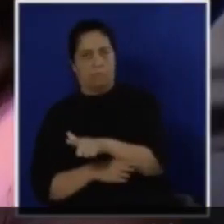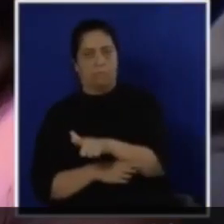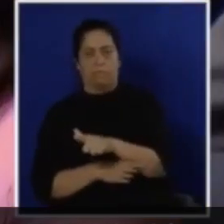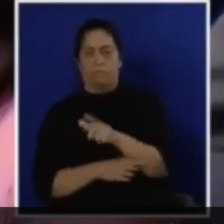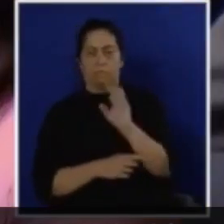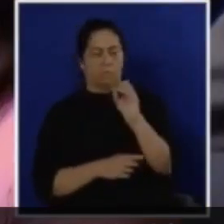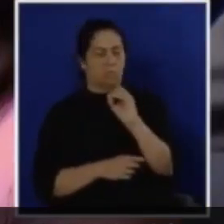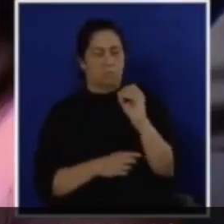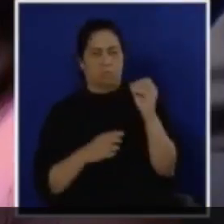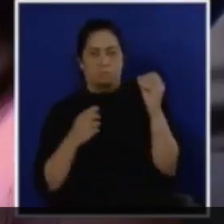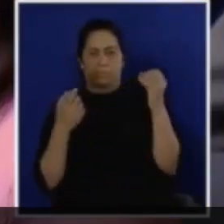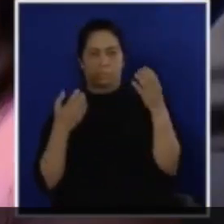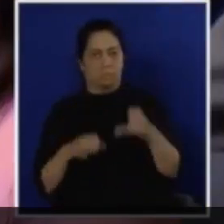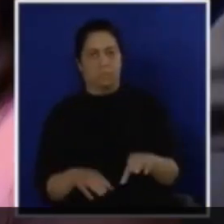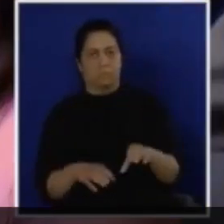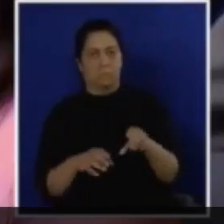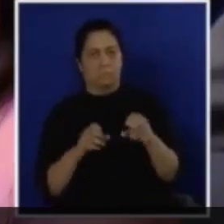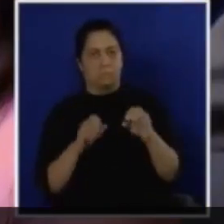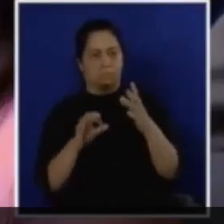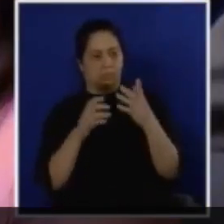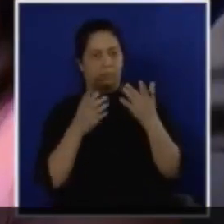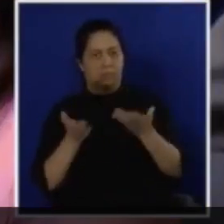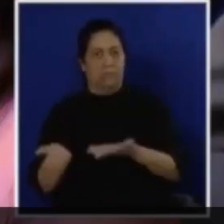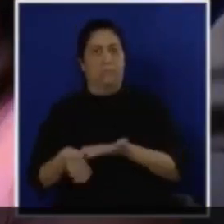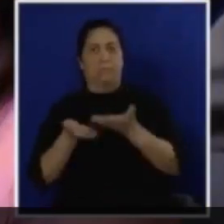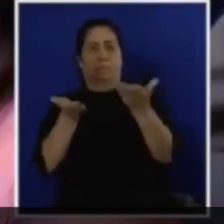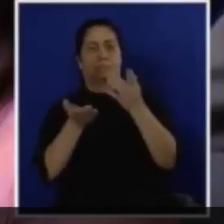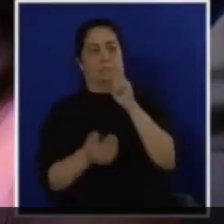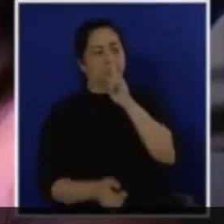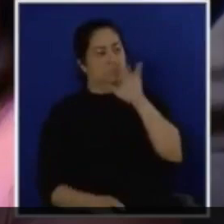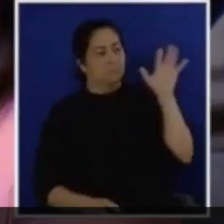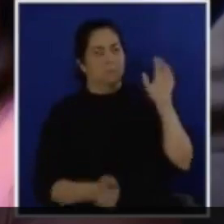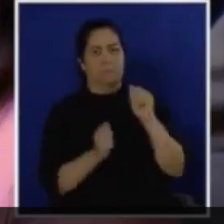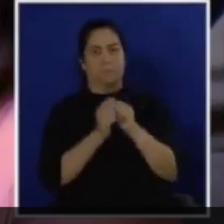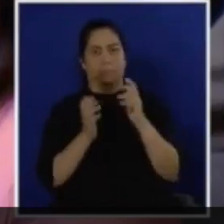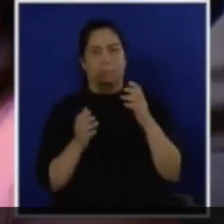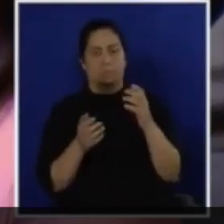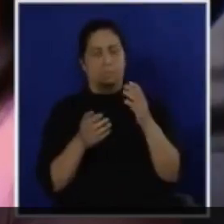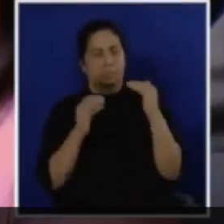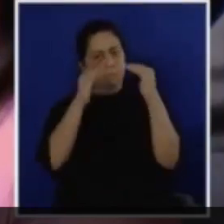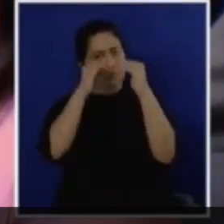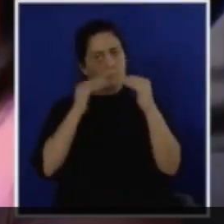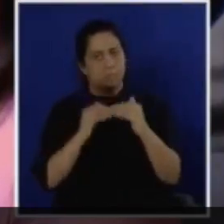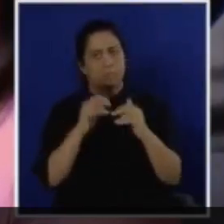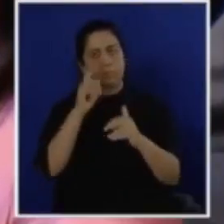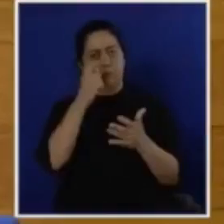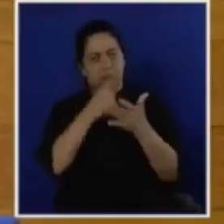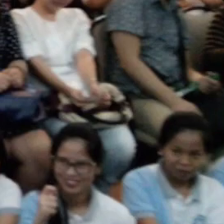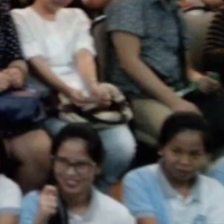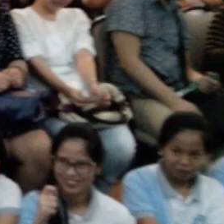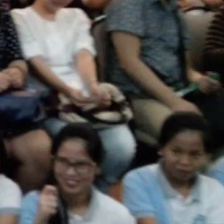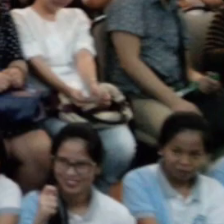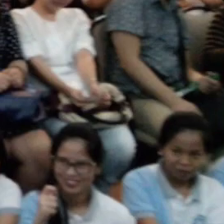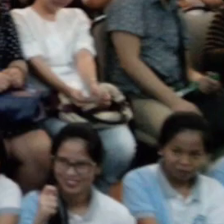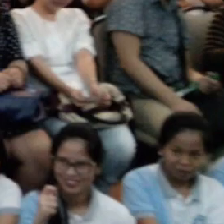no chance that we can deliver our promises without an equitable tax system.